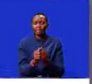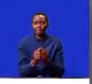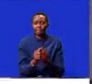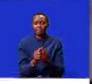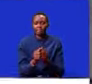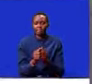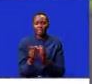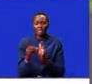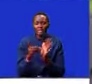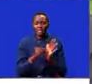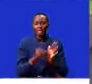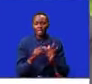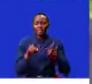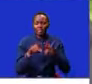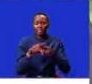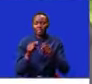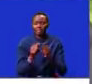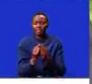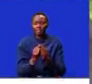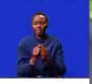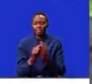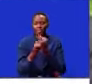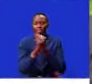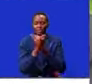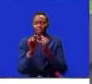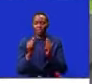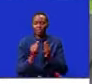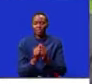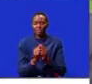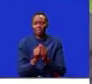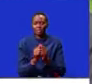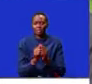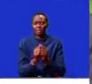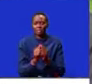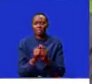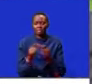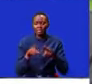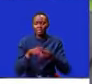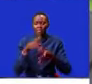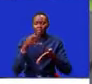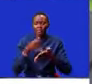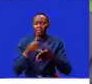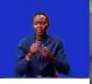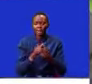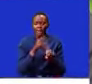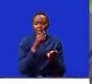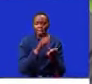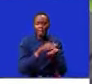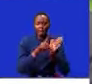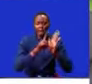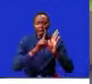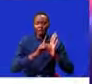deductions. These include insurance premiums. These include bank loans and many others.